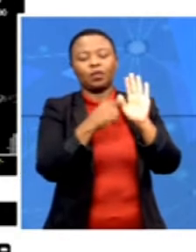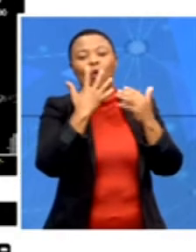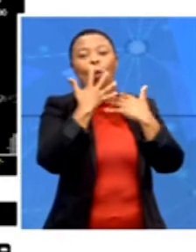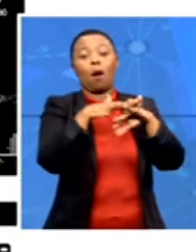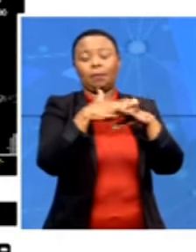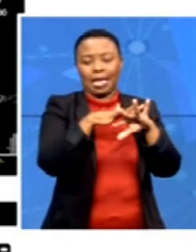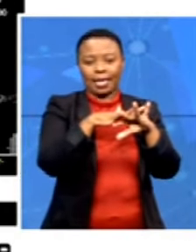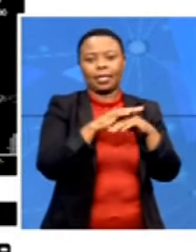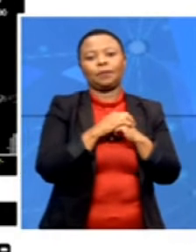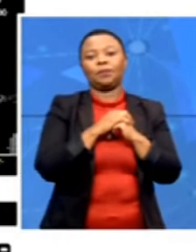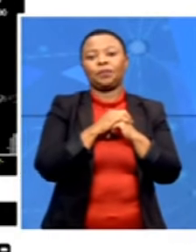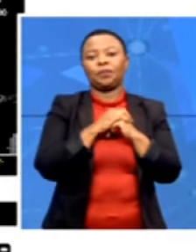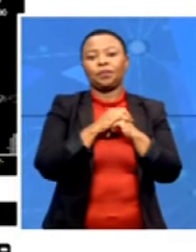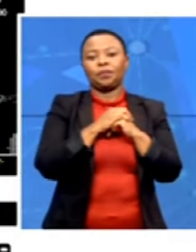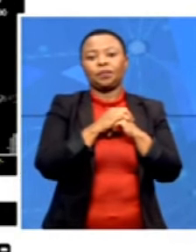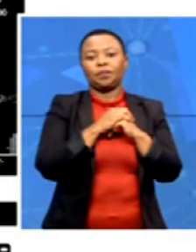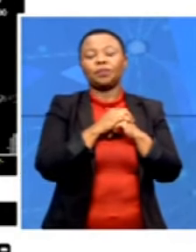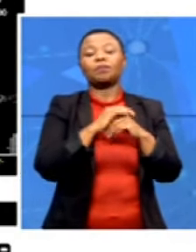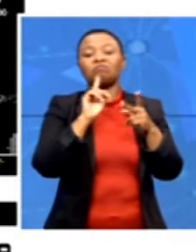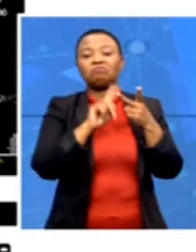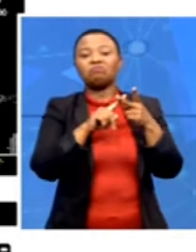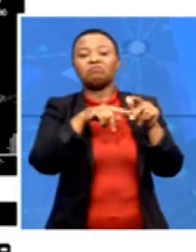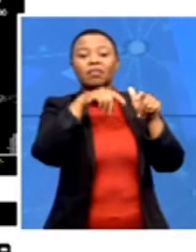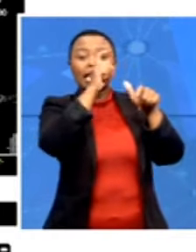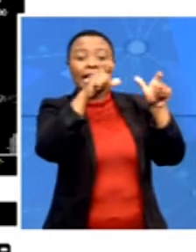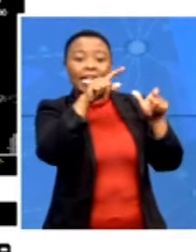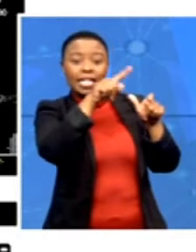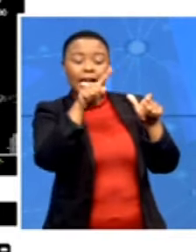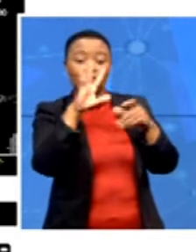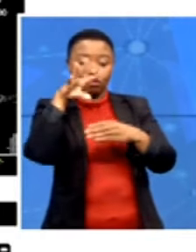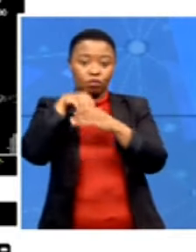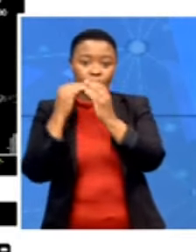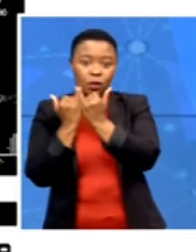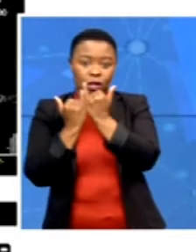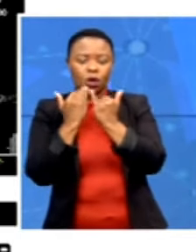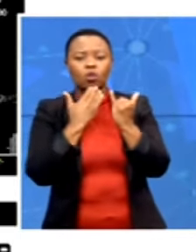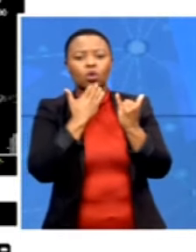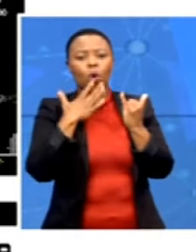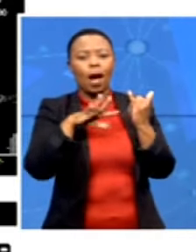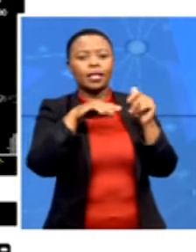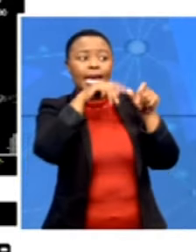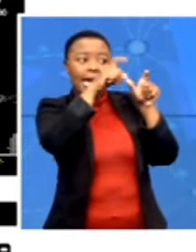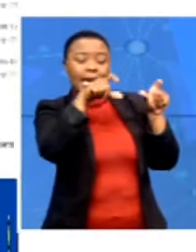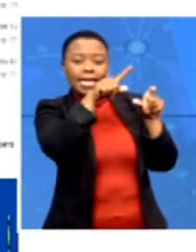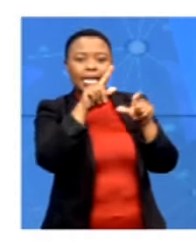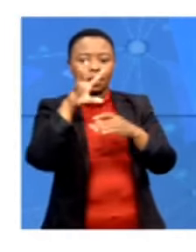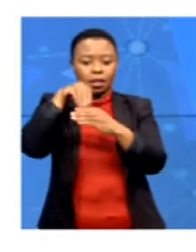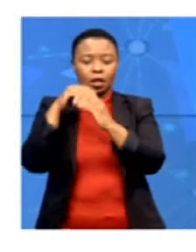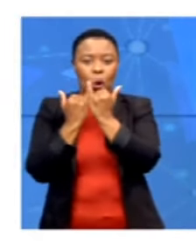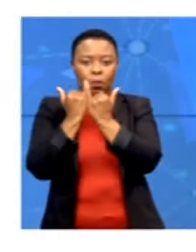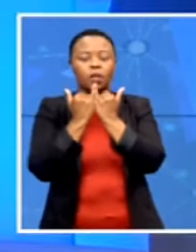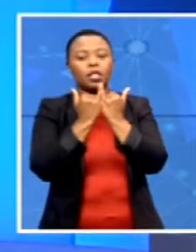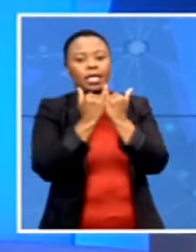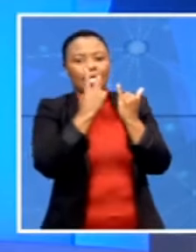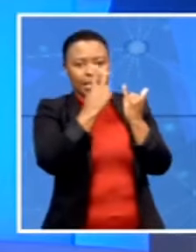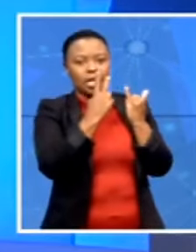candidate section on the website. So if you want to know who the candidates are, just generally for all the parties, that is also available on there. The next section that I want